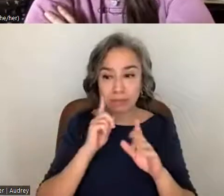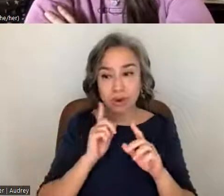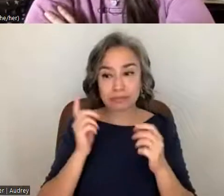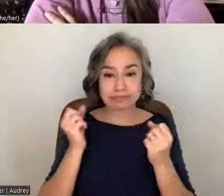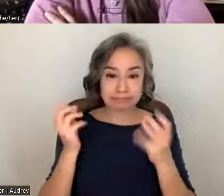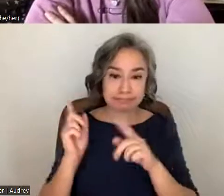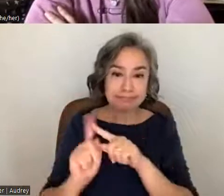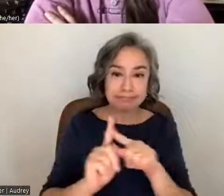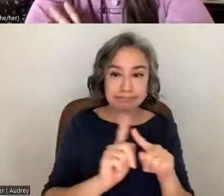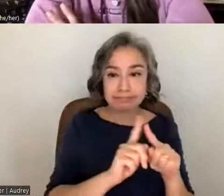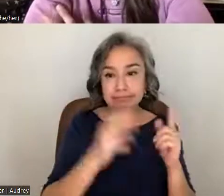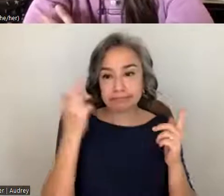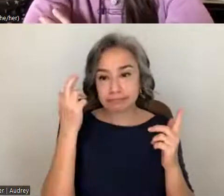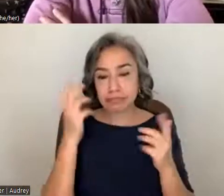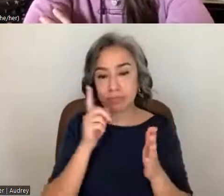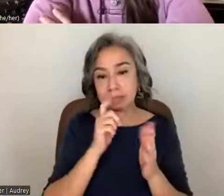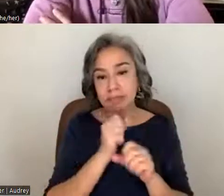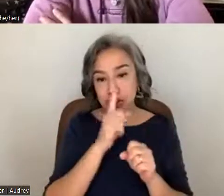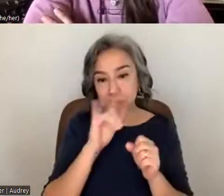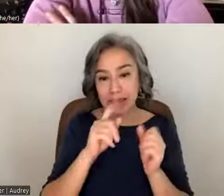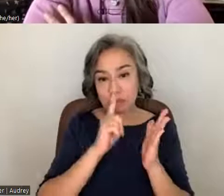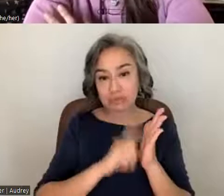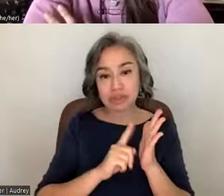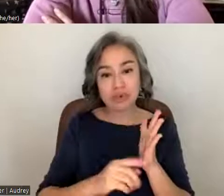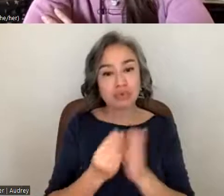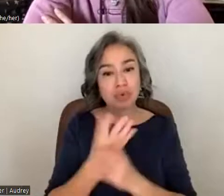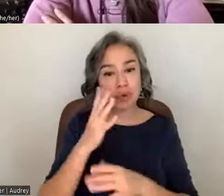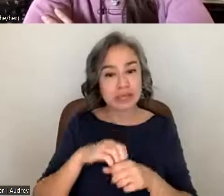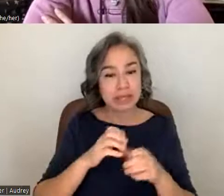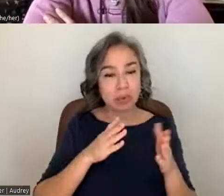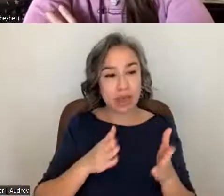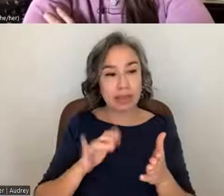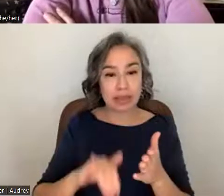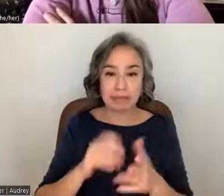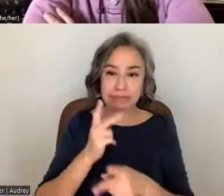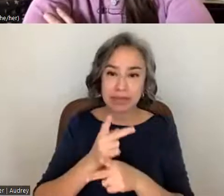and ensuring that research grows in a way that maintains the ethics of,